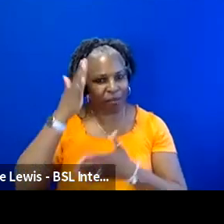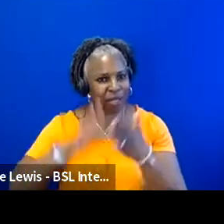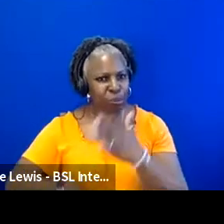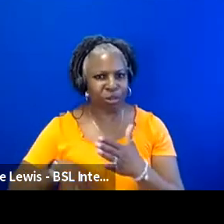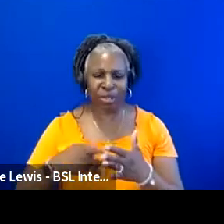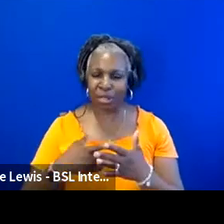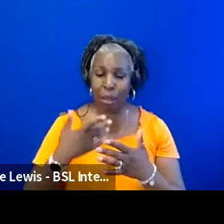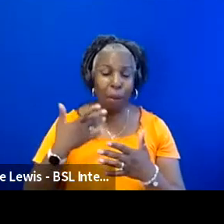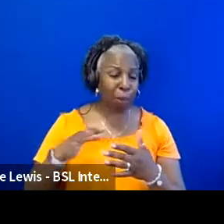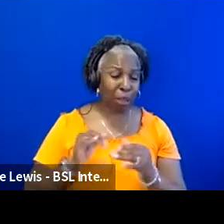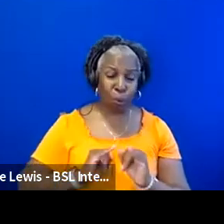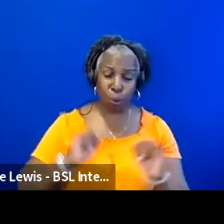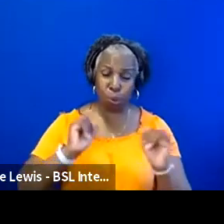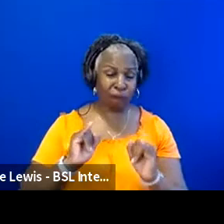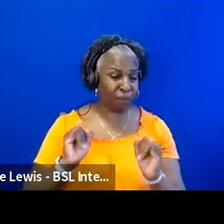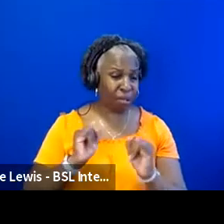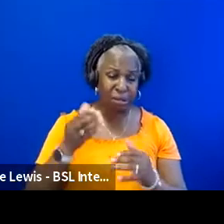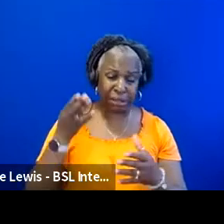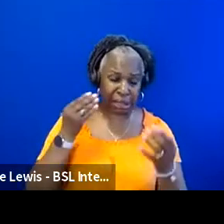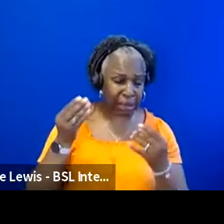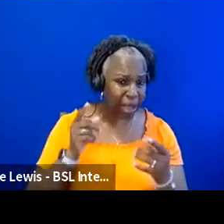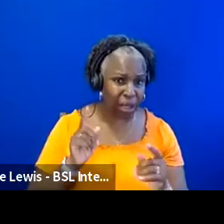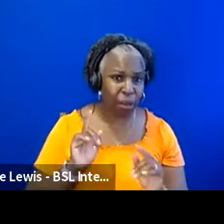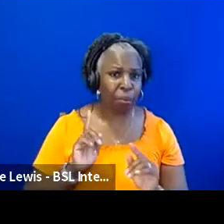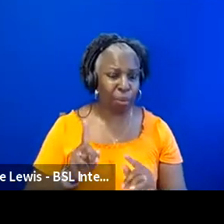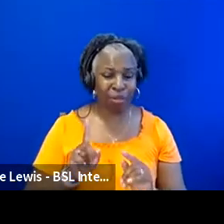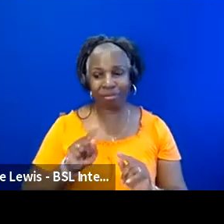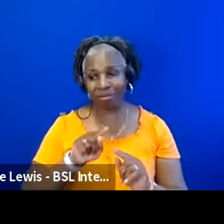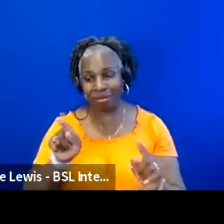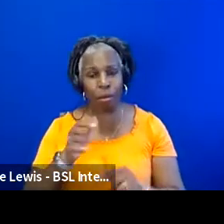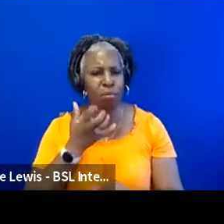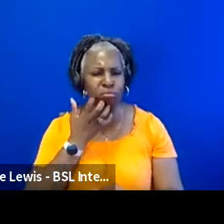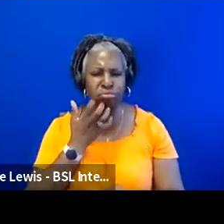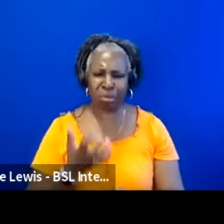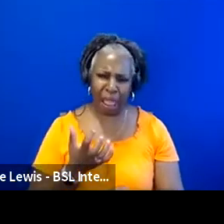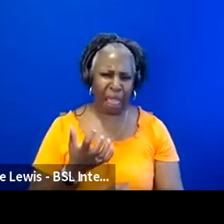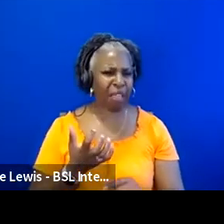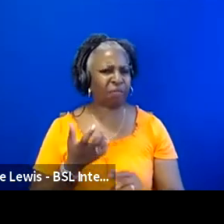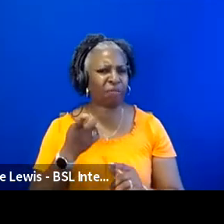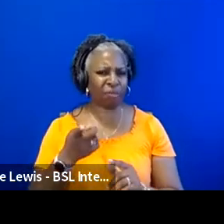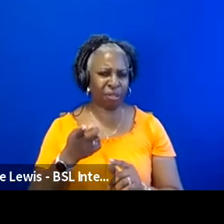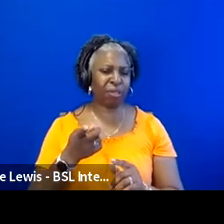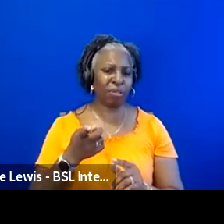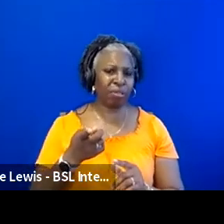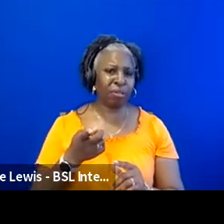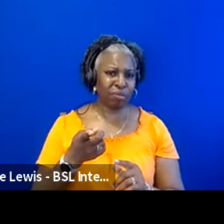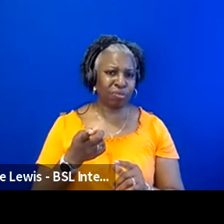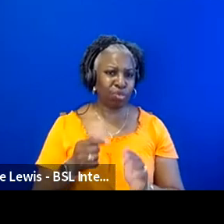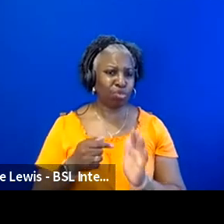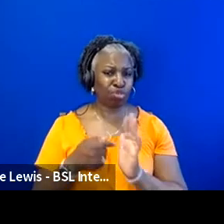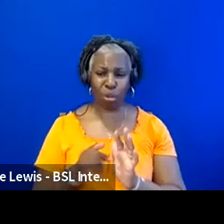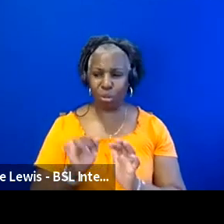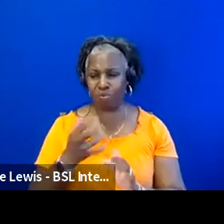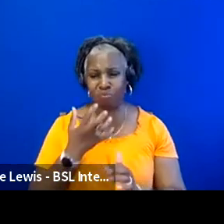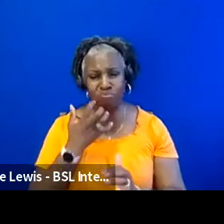the strength of the women and the courage of the women and the bravery in the book, which I think all of the women today have touched on. They've really showed how courageous